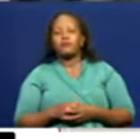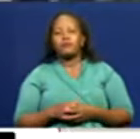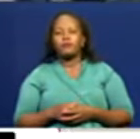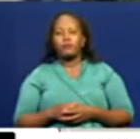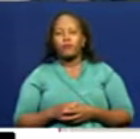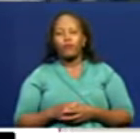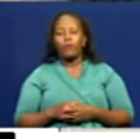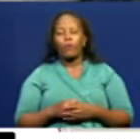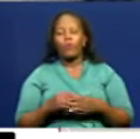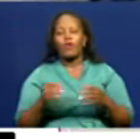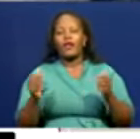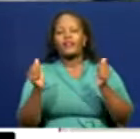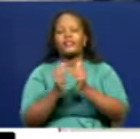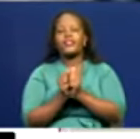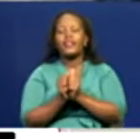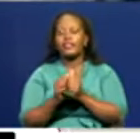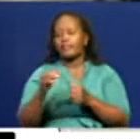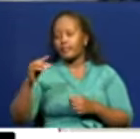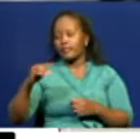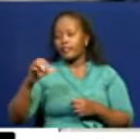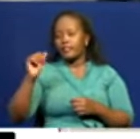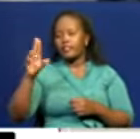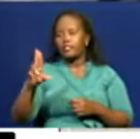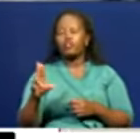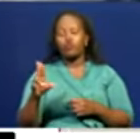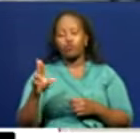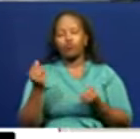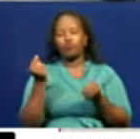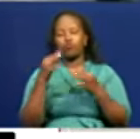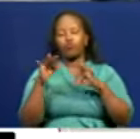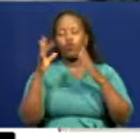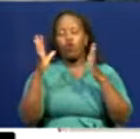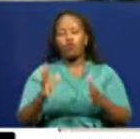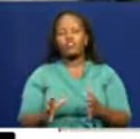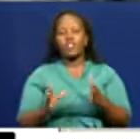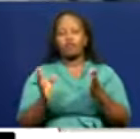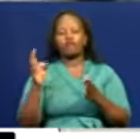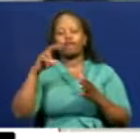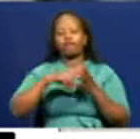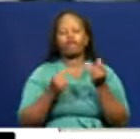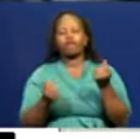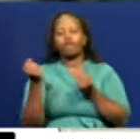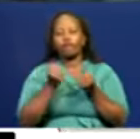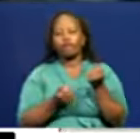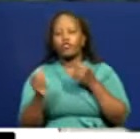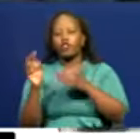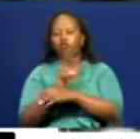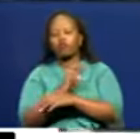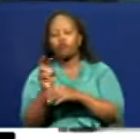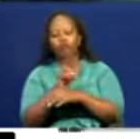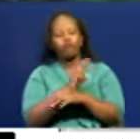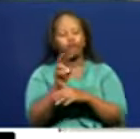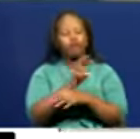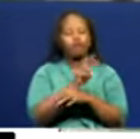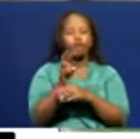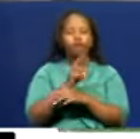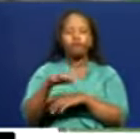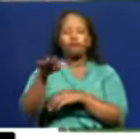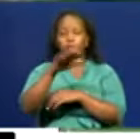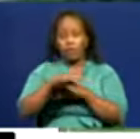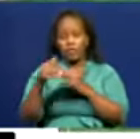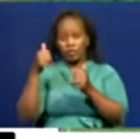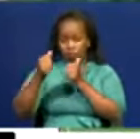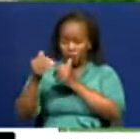More than 10 GSU officers were aboard the vehicle and were in their routine patrol within the Pandanguo route, which borders the vast Boni forest